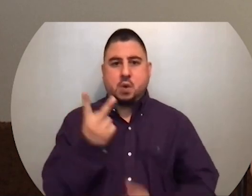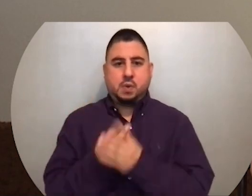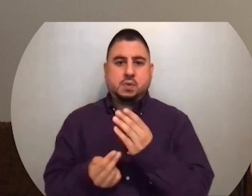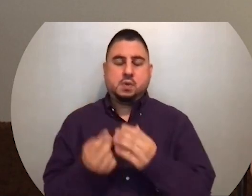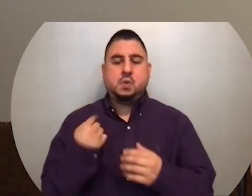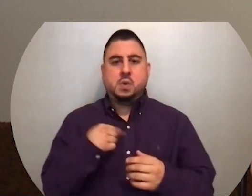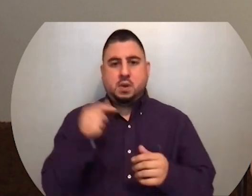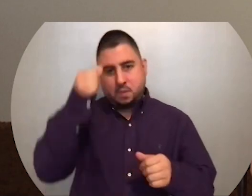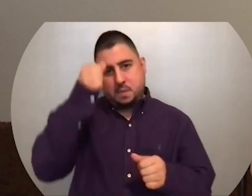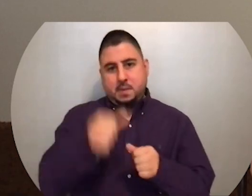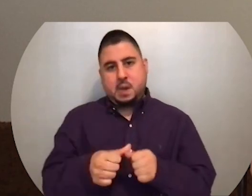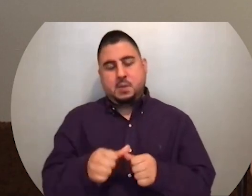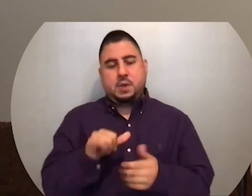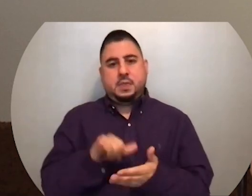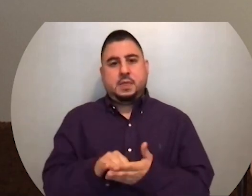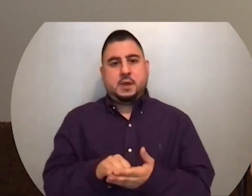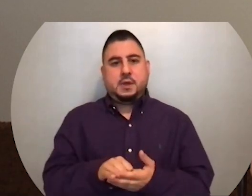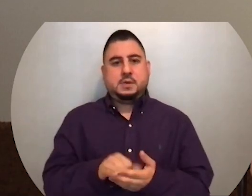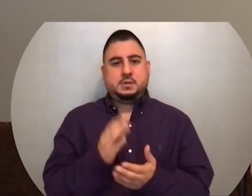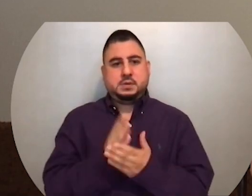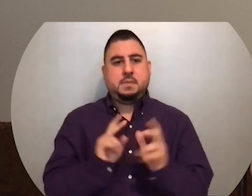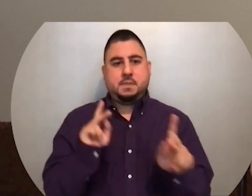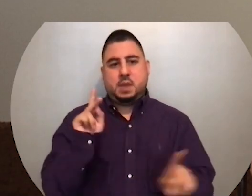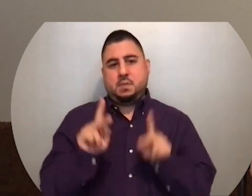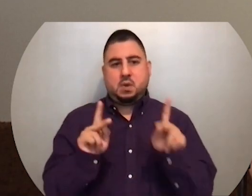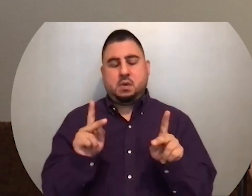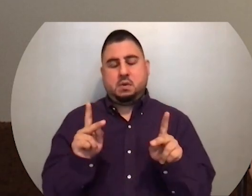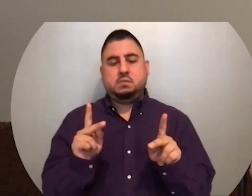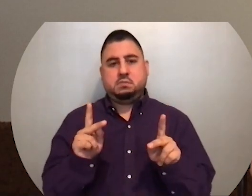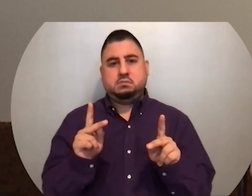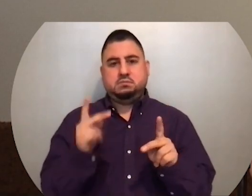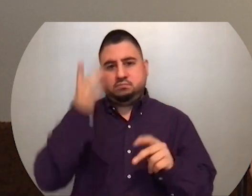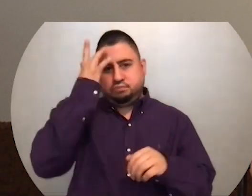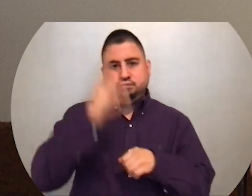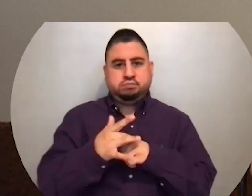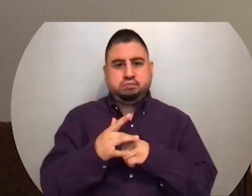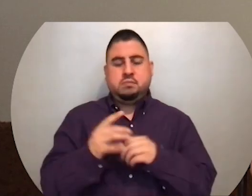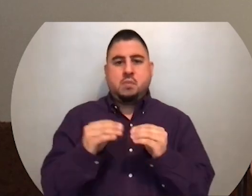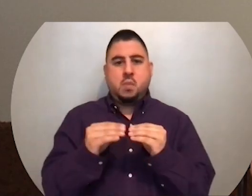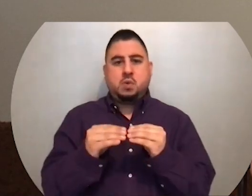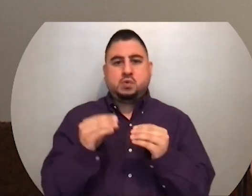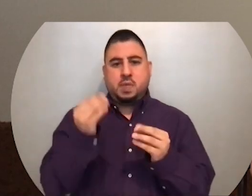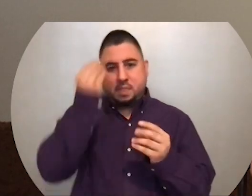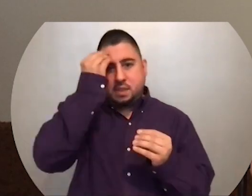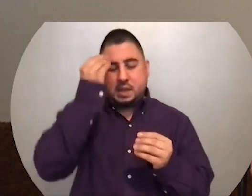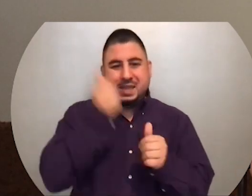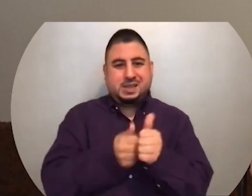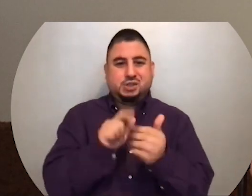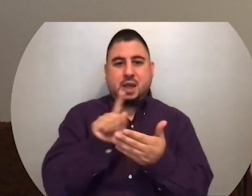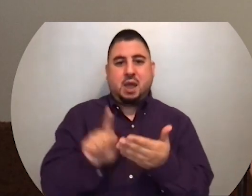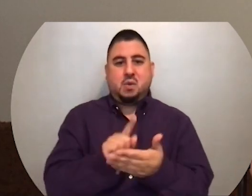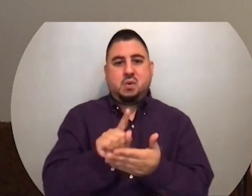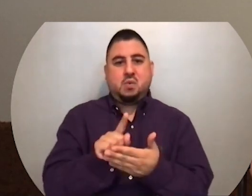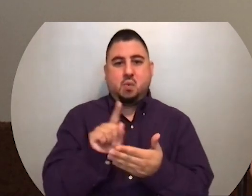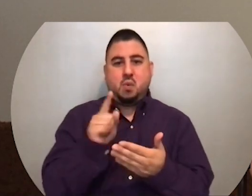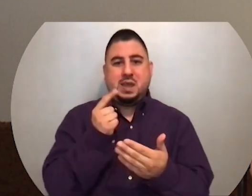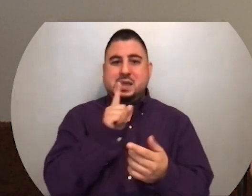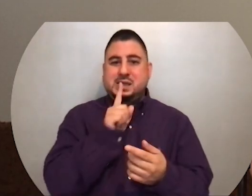And we have to remember, you know, some people think it's a little morbid to think it, but each hour is 1 hour